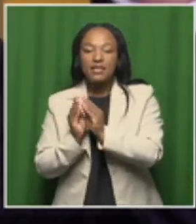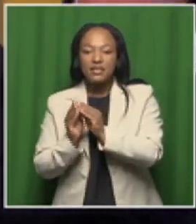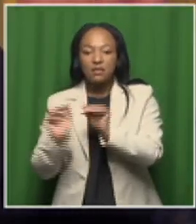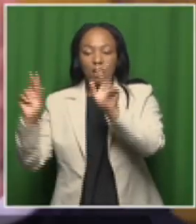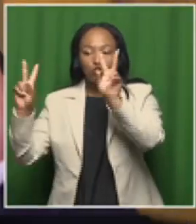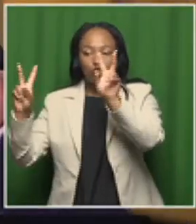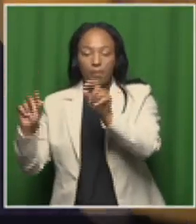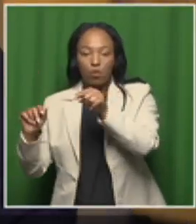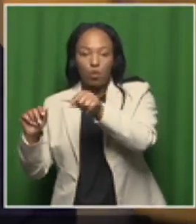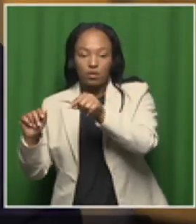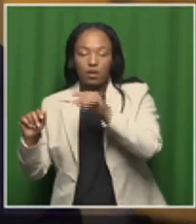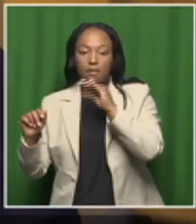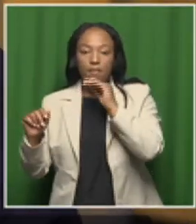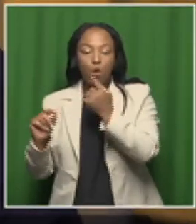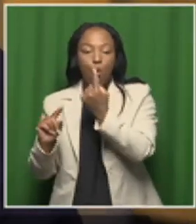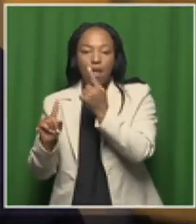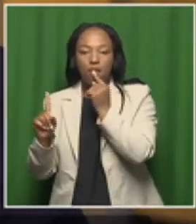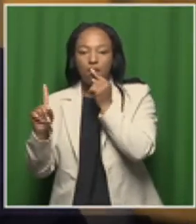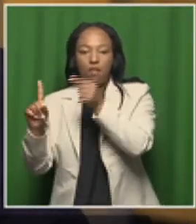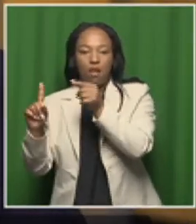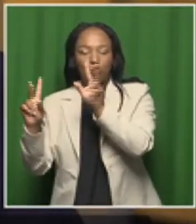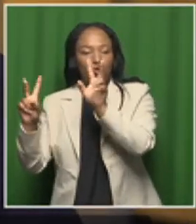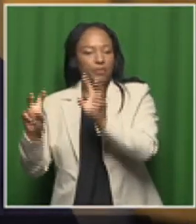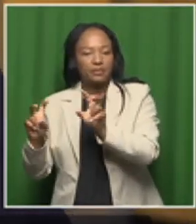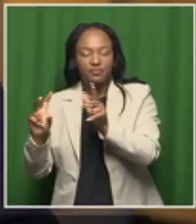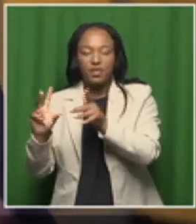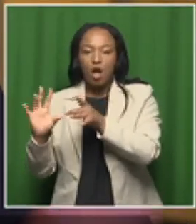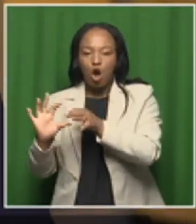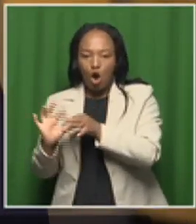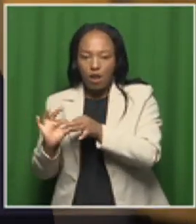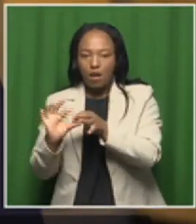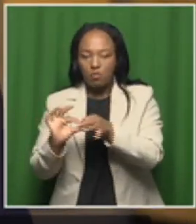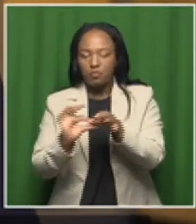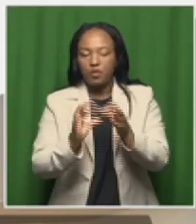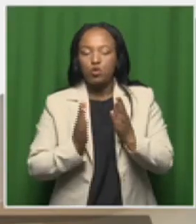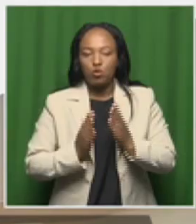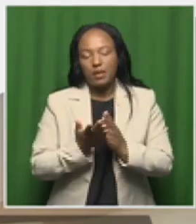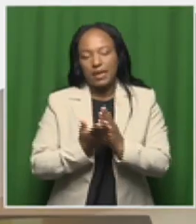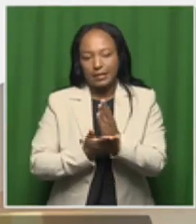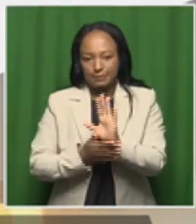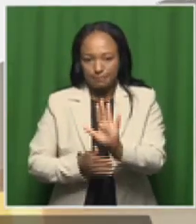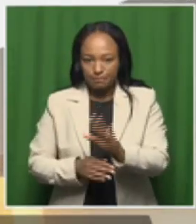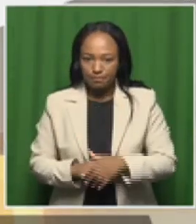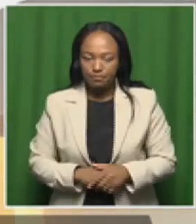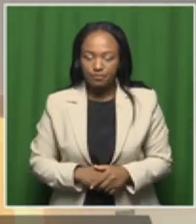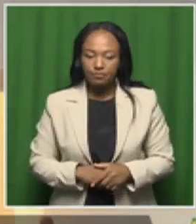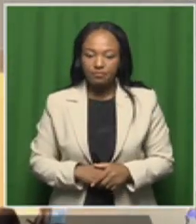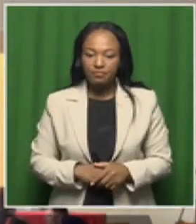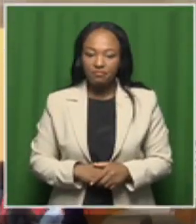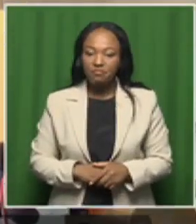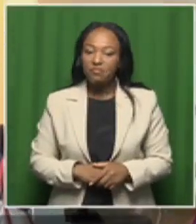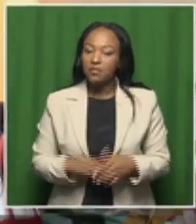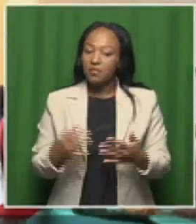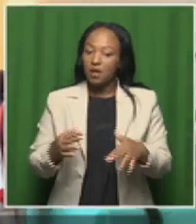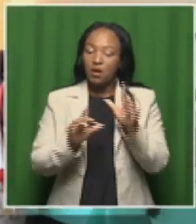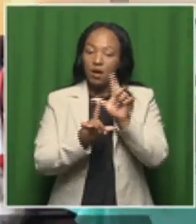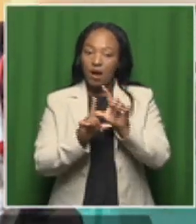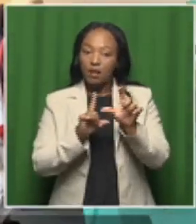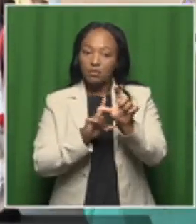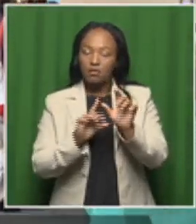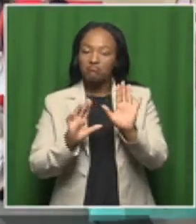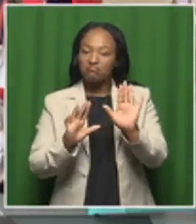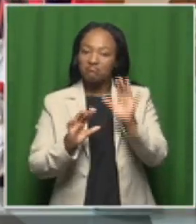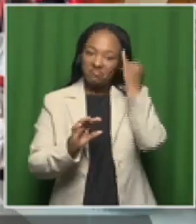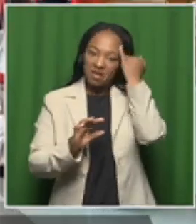it doesn't necessarily mean it's only pertaining to that one subject. It's connected to human rights and development as well. A melting pot of cultures,